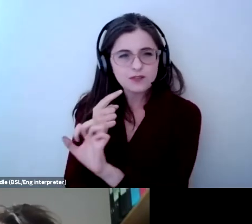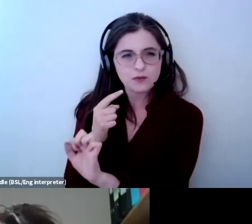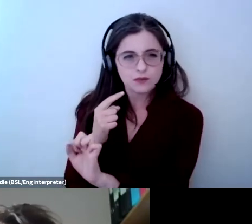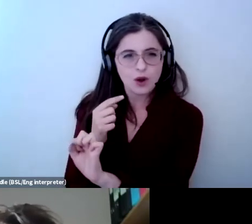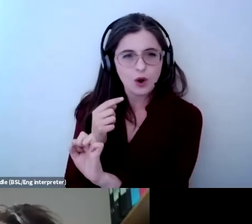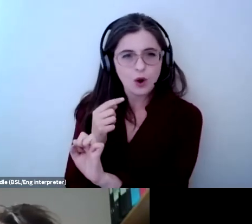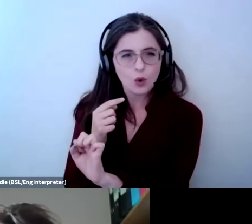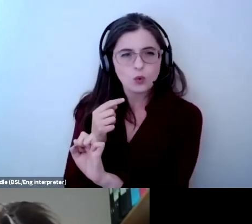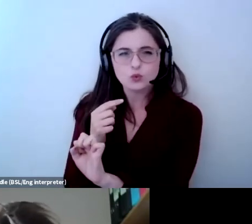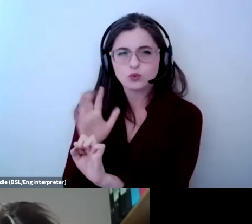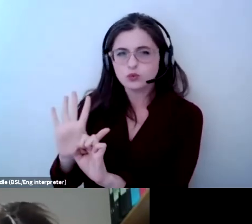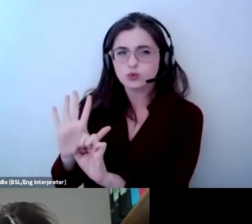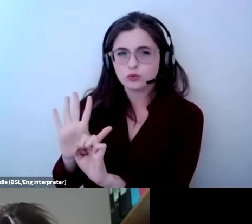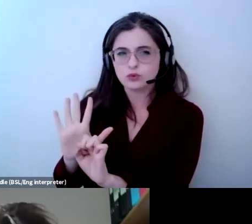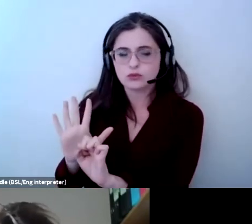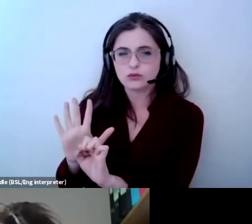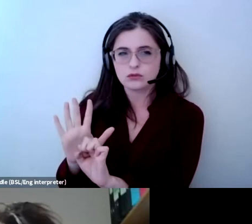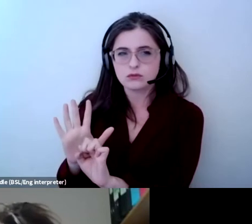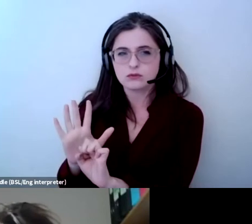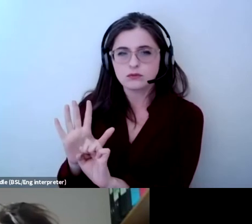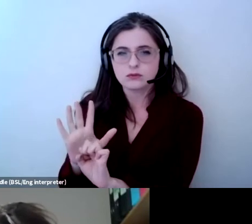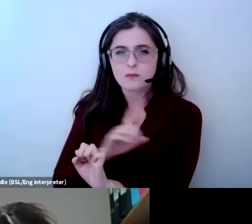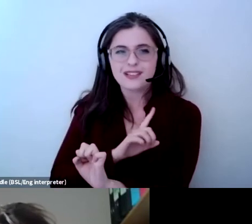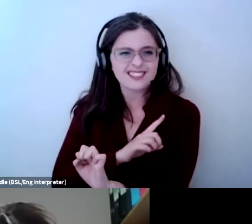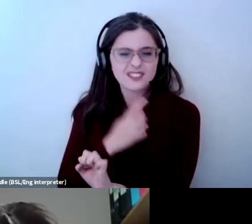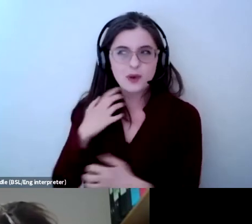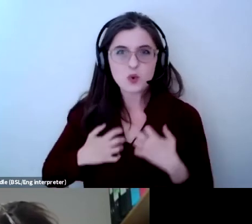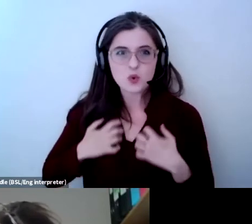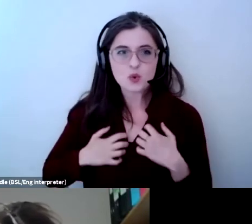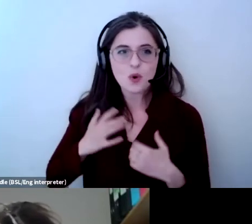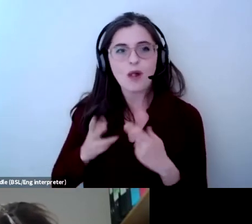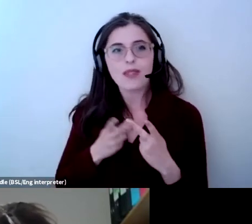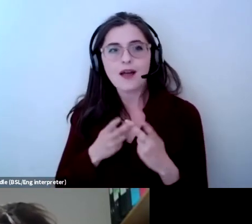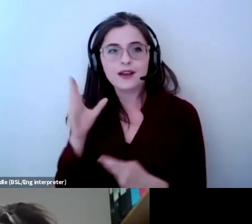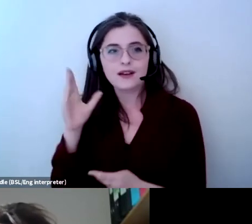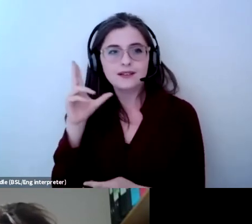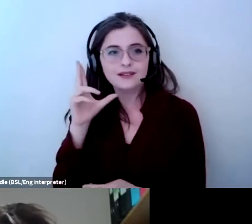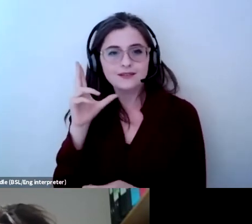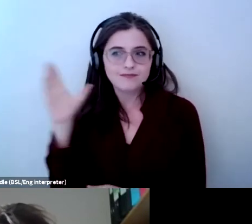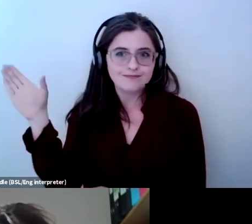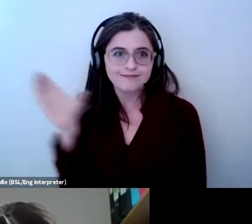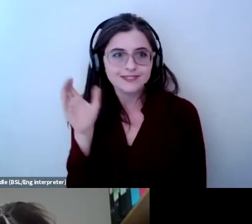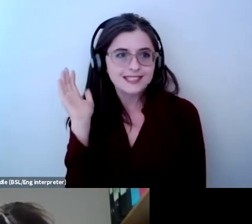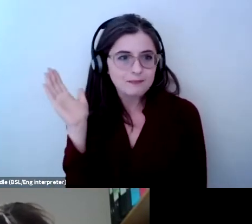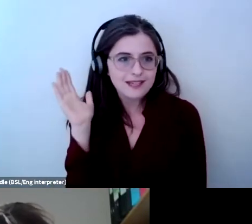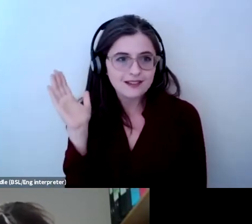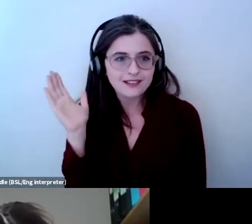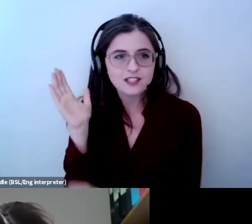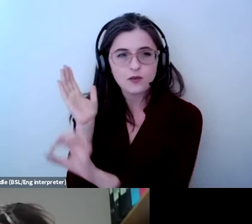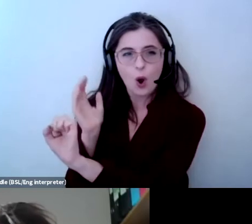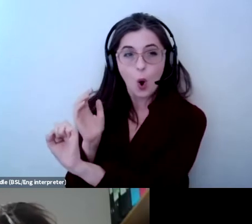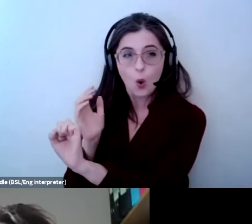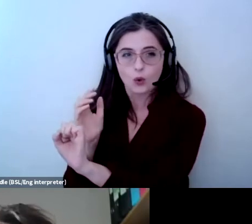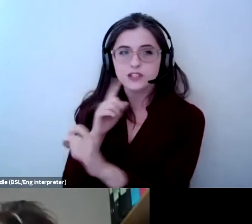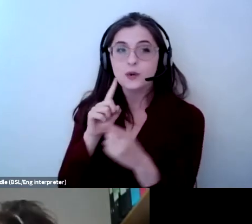up a little later on? Because as you say, we do want to hear from the speakers, and then just keep that one in mind perhaps to pick up at the